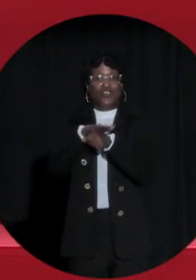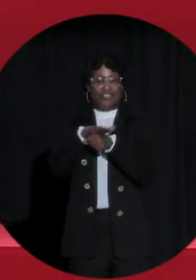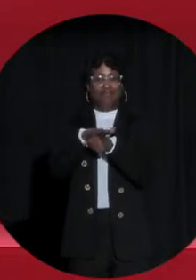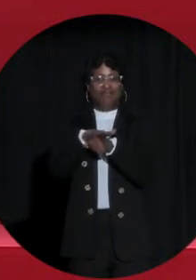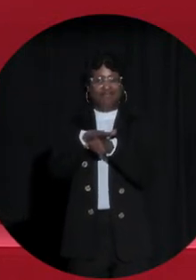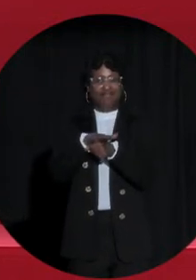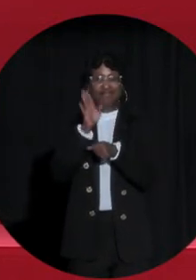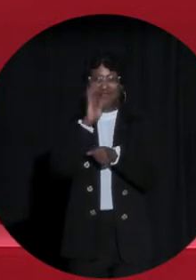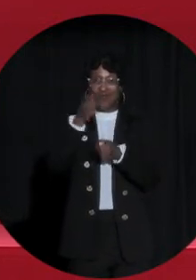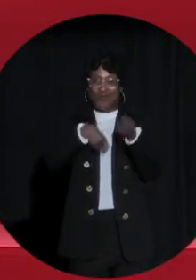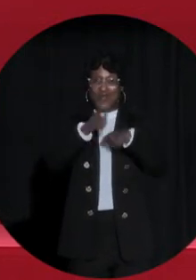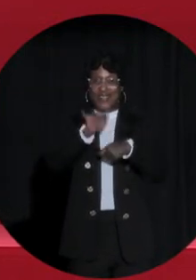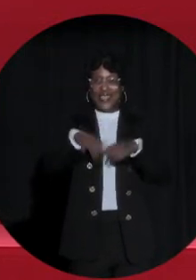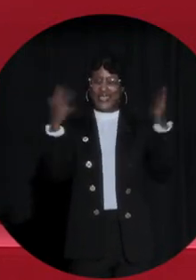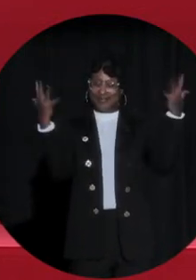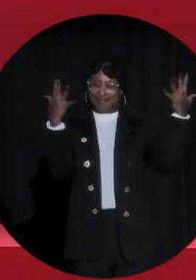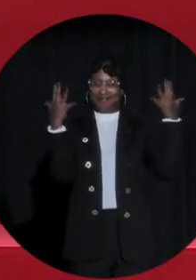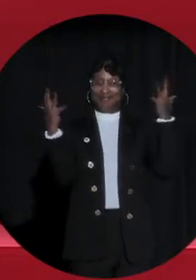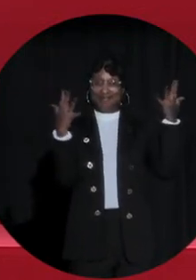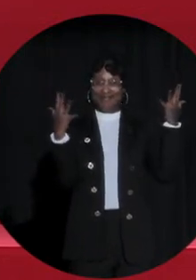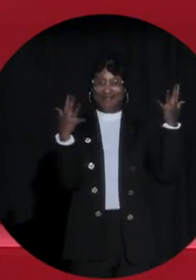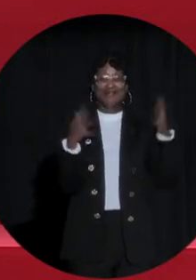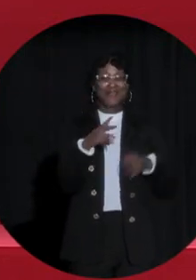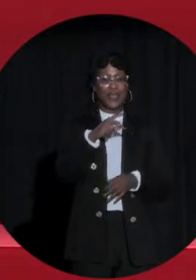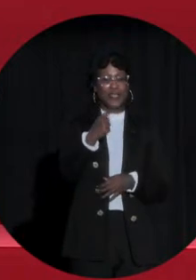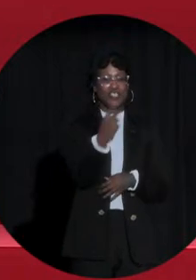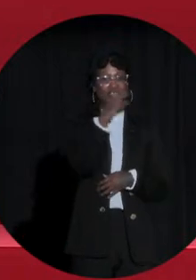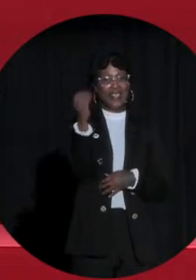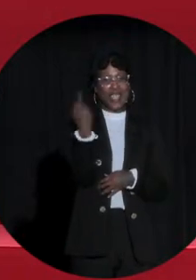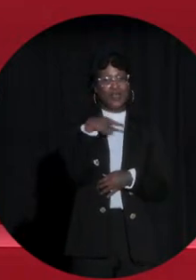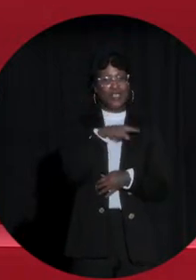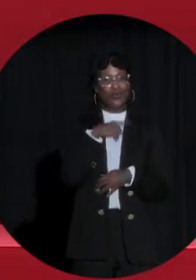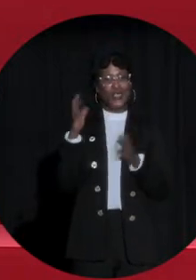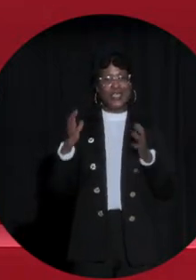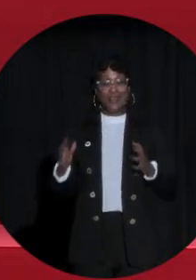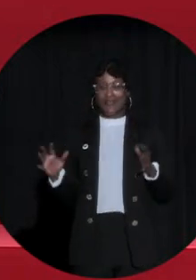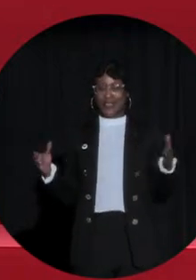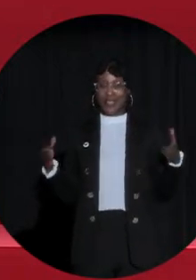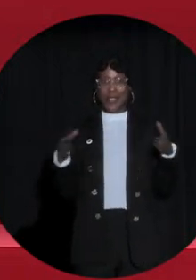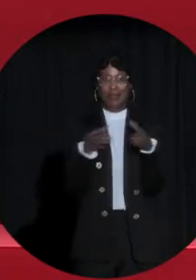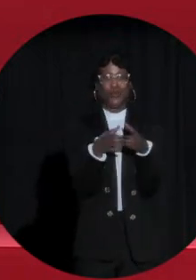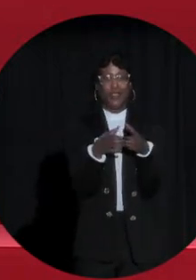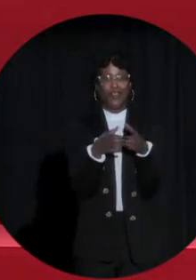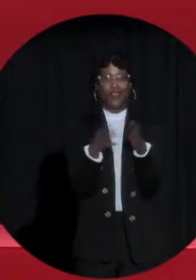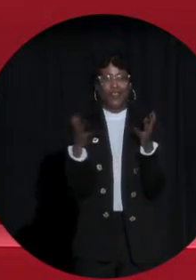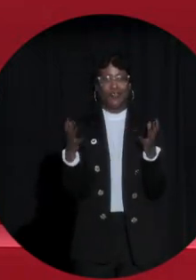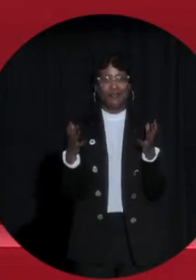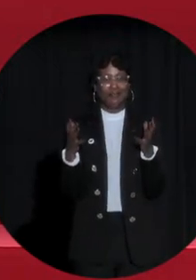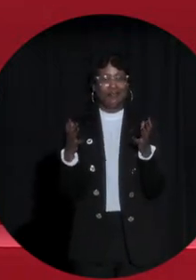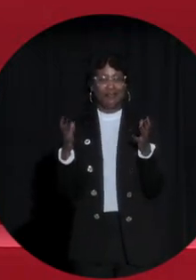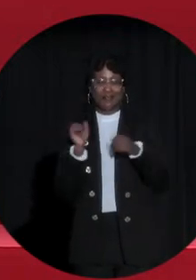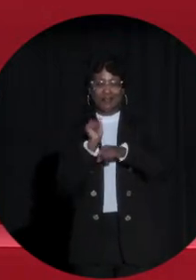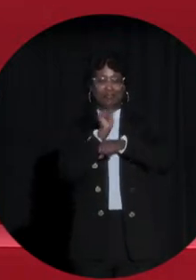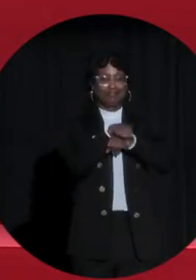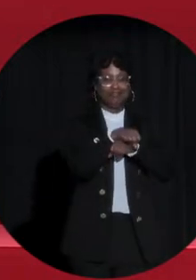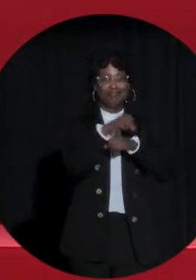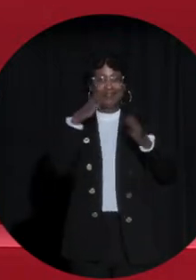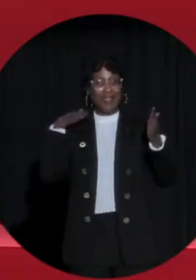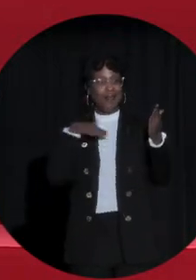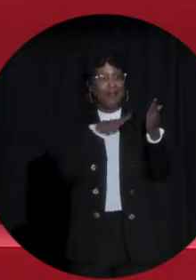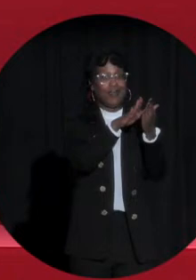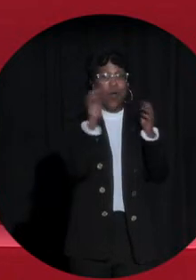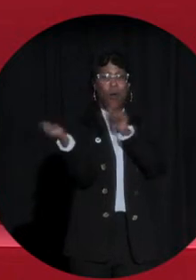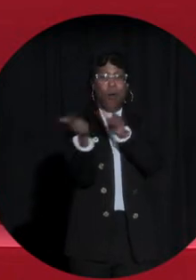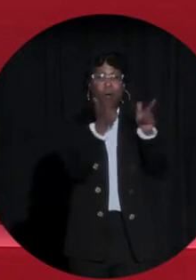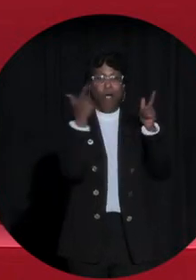Prince Georgians, we've come together to overcome every obstacle laid before us. Even now, we're